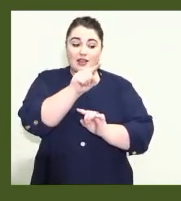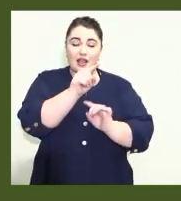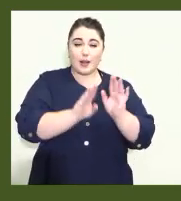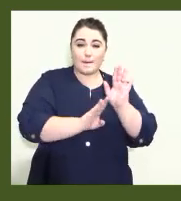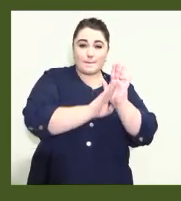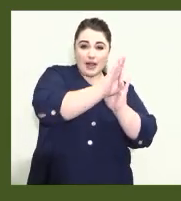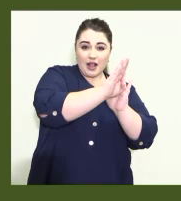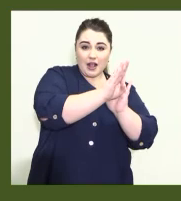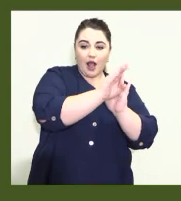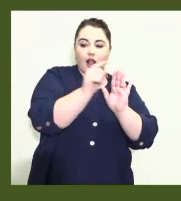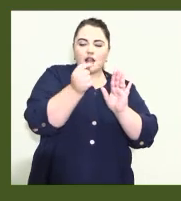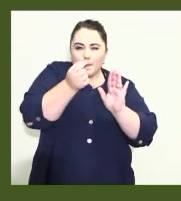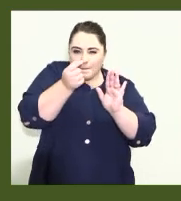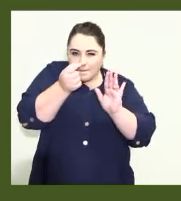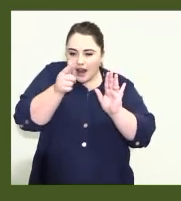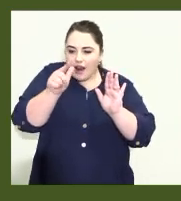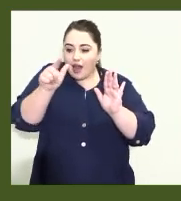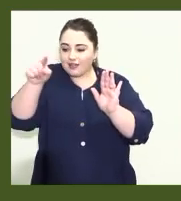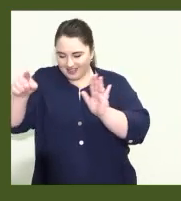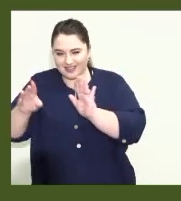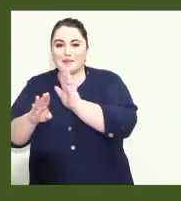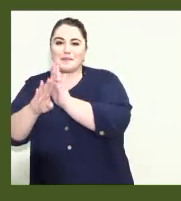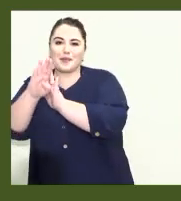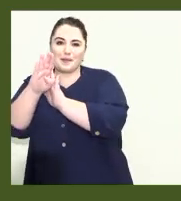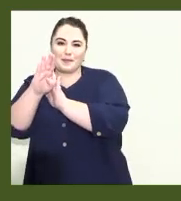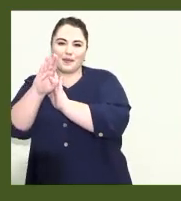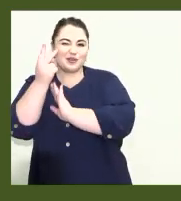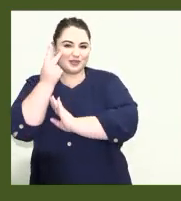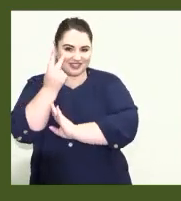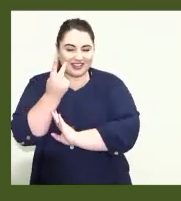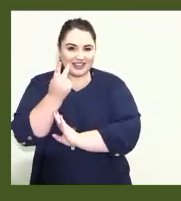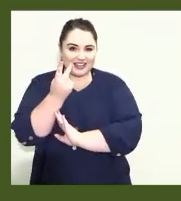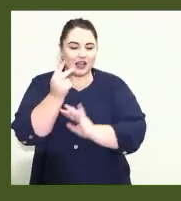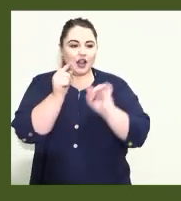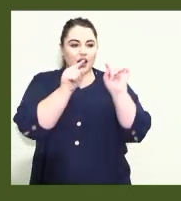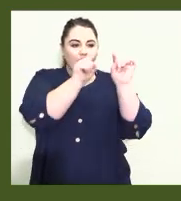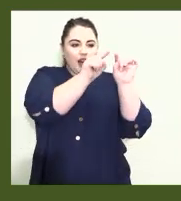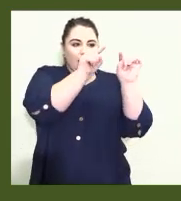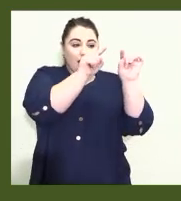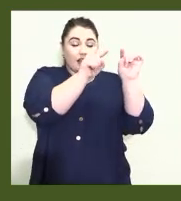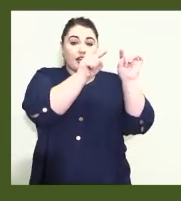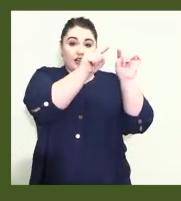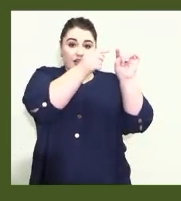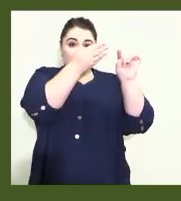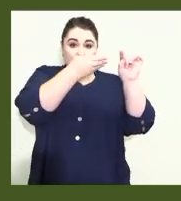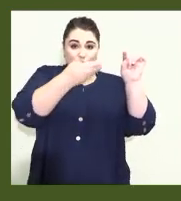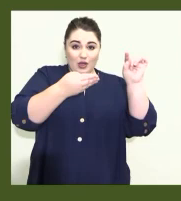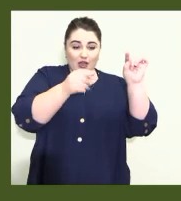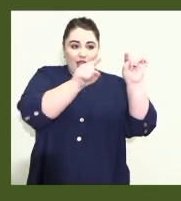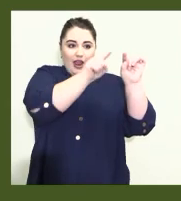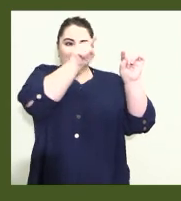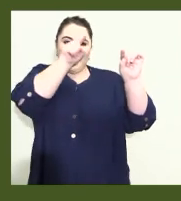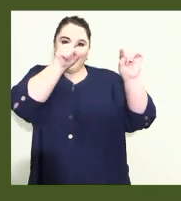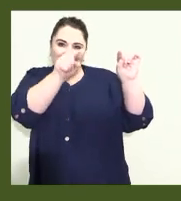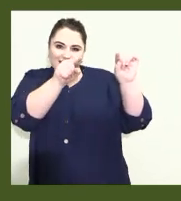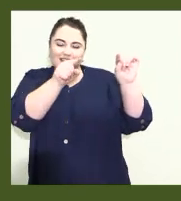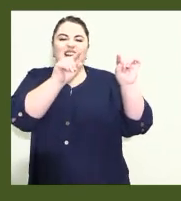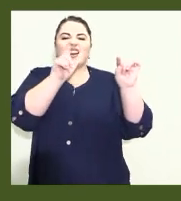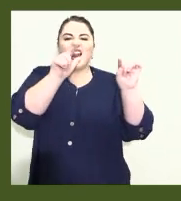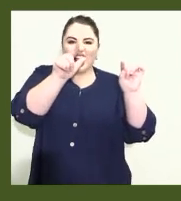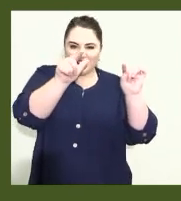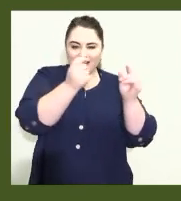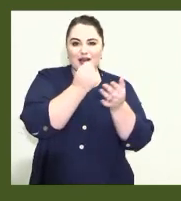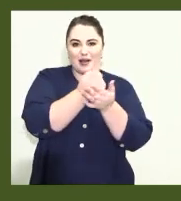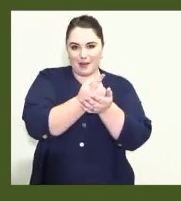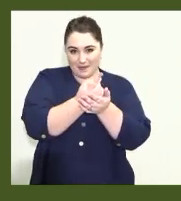at a peak, the other one is at the peak a bit later. There's a delay. Look here as well. There's the peak of glucose and the insulin follows